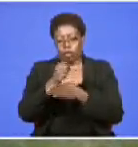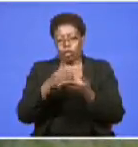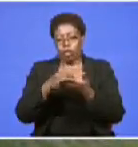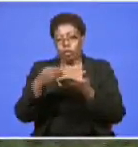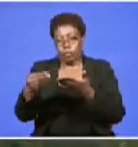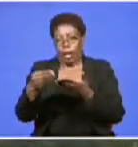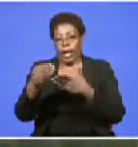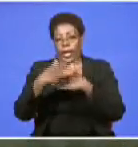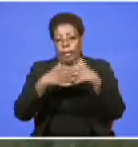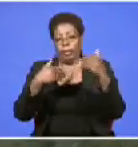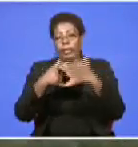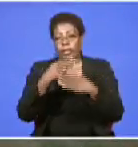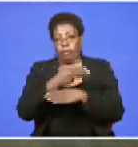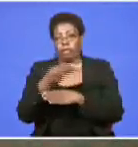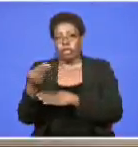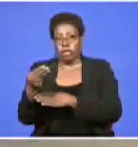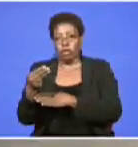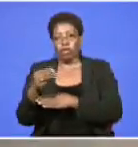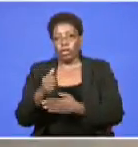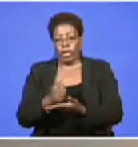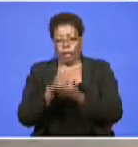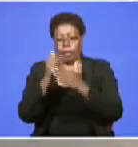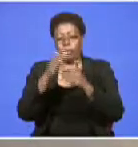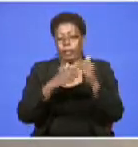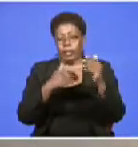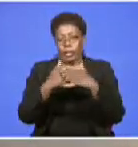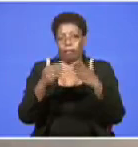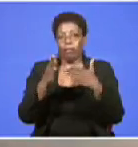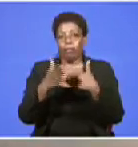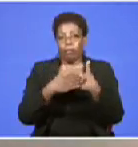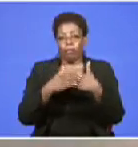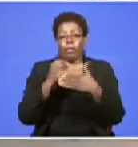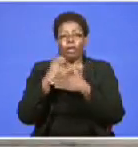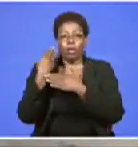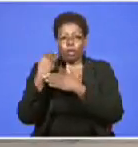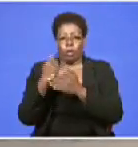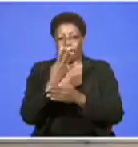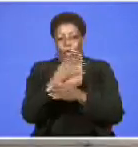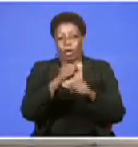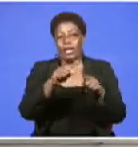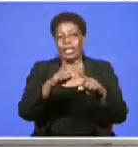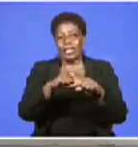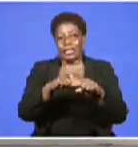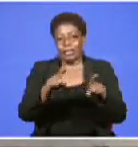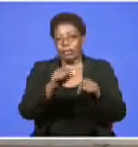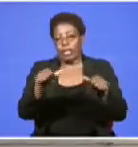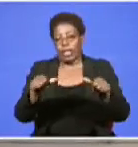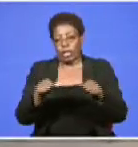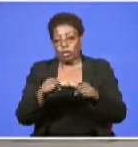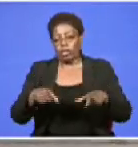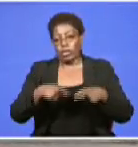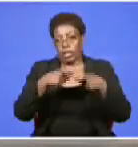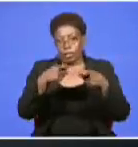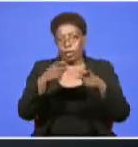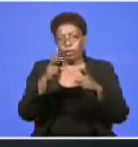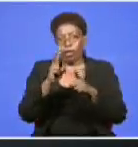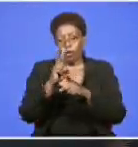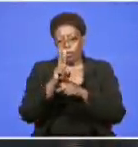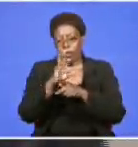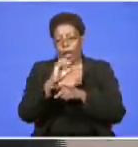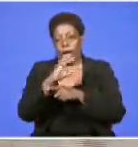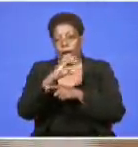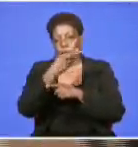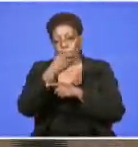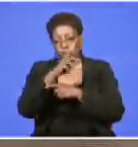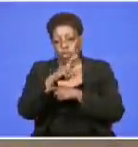other items related to home restoration. There will be four categories for which vouchers will be granted. Residents whose homes were assessed